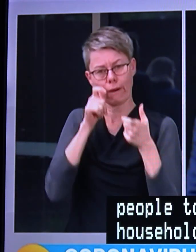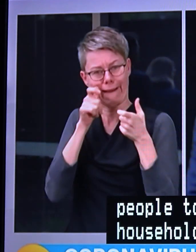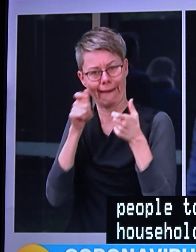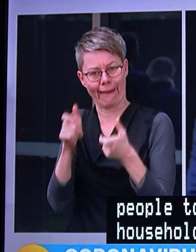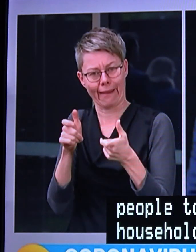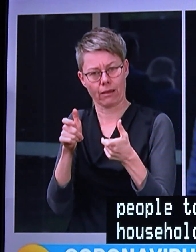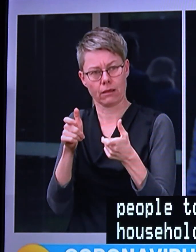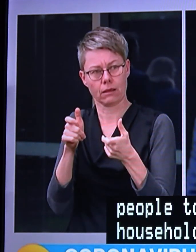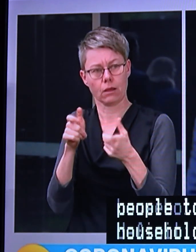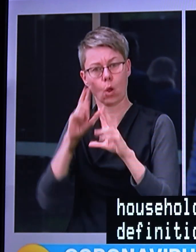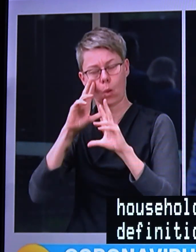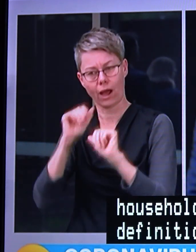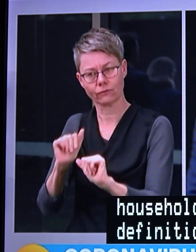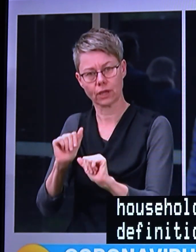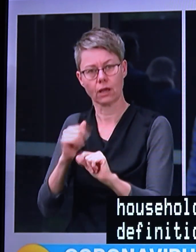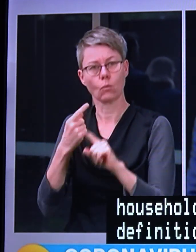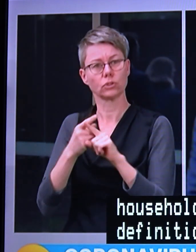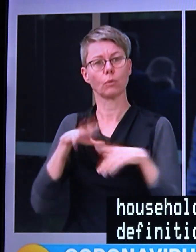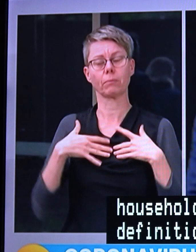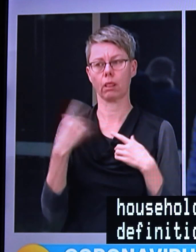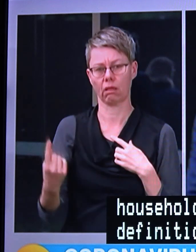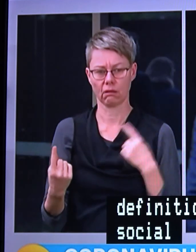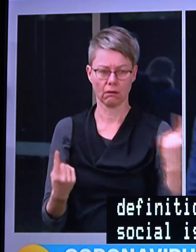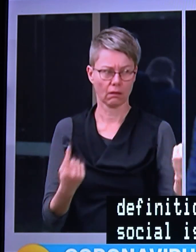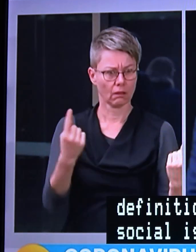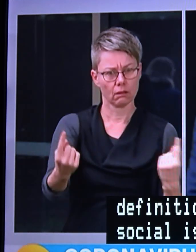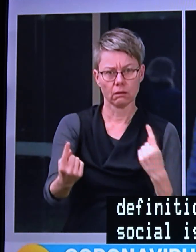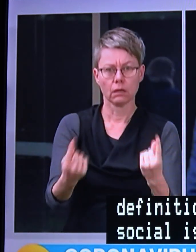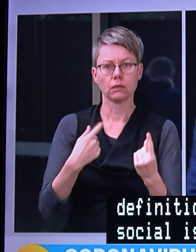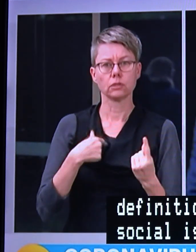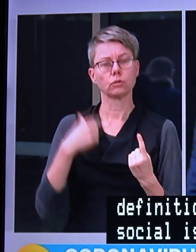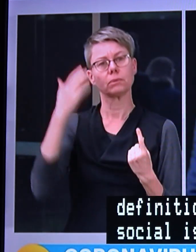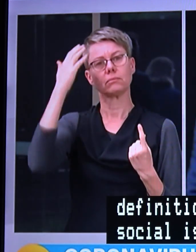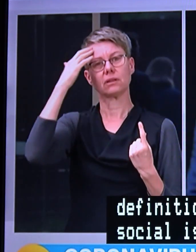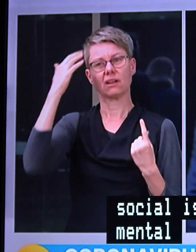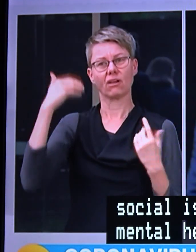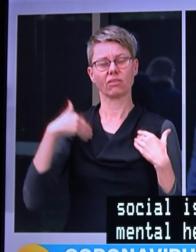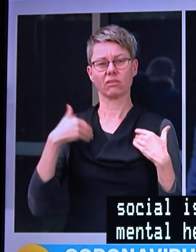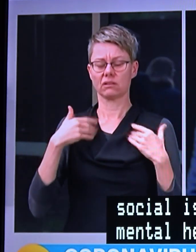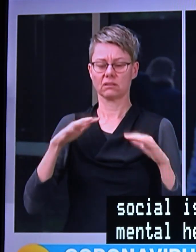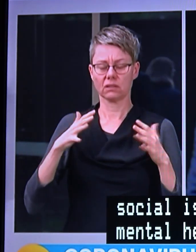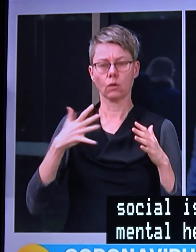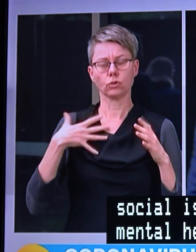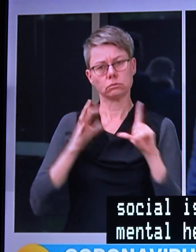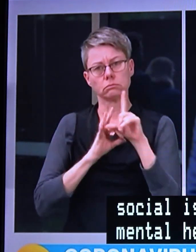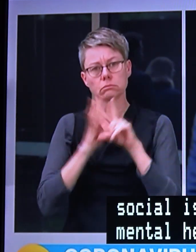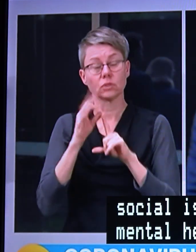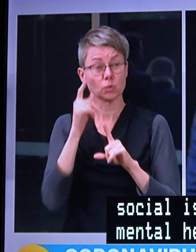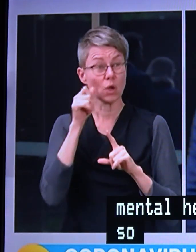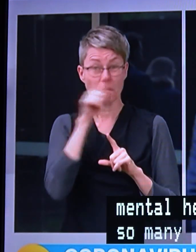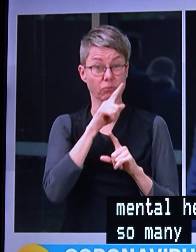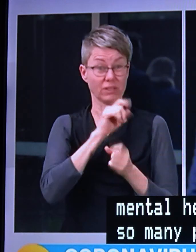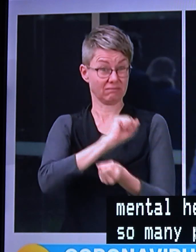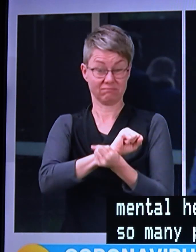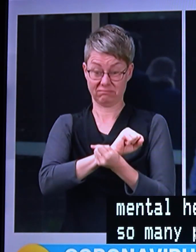reduce social isolation and it's to improve mental health, because we know that so many people in our community have been